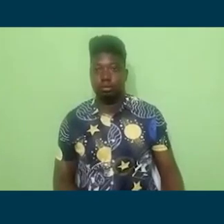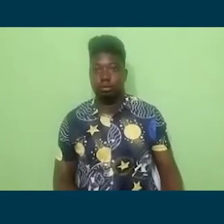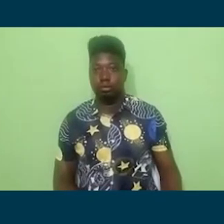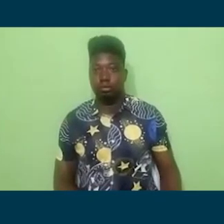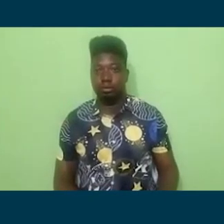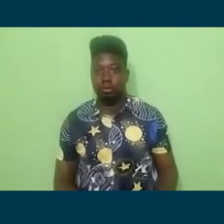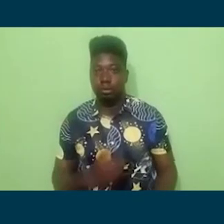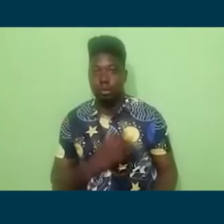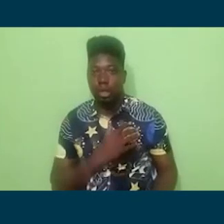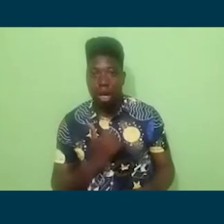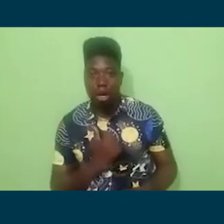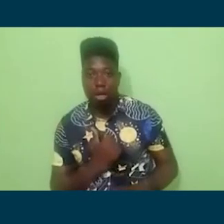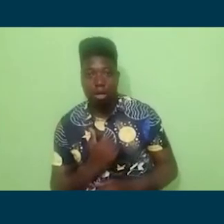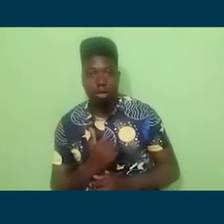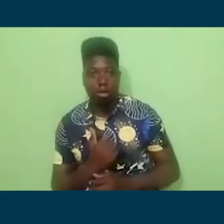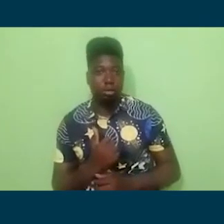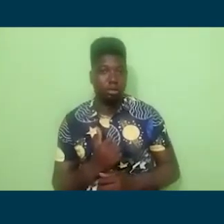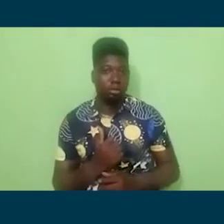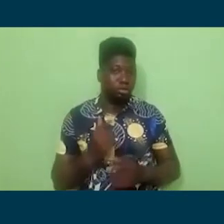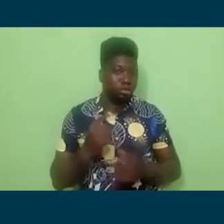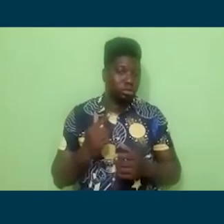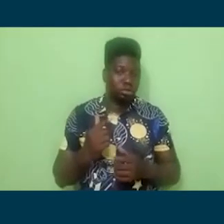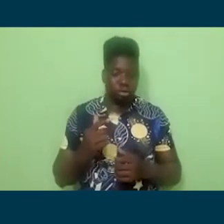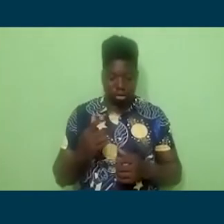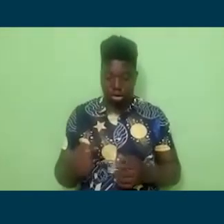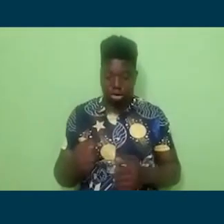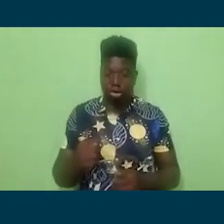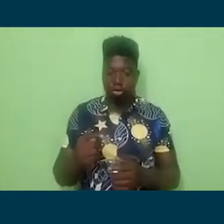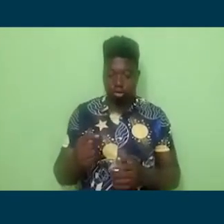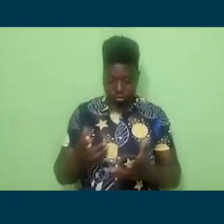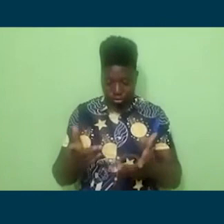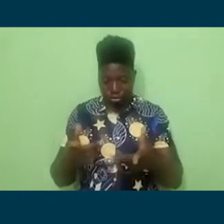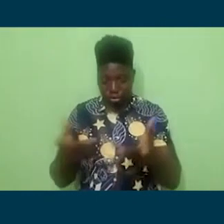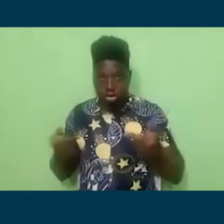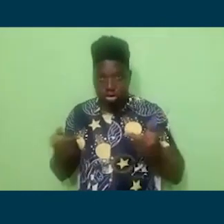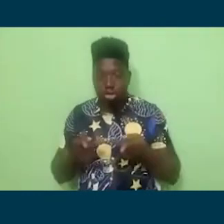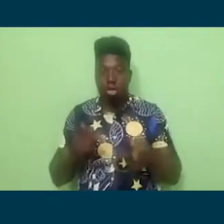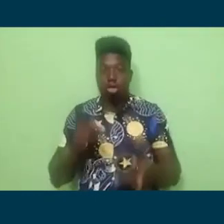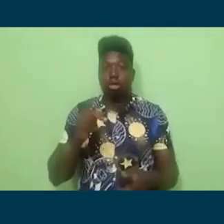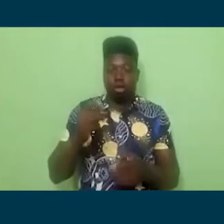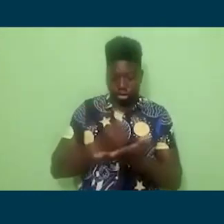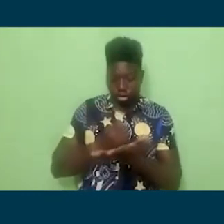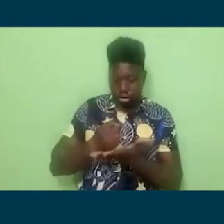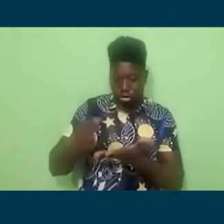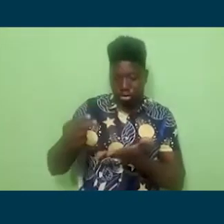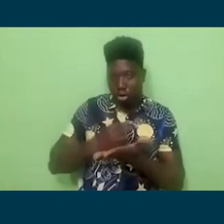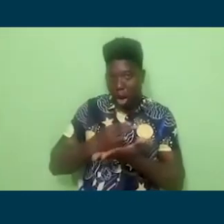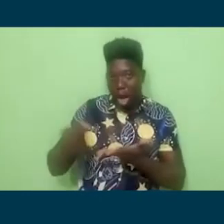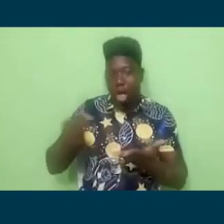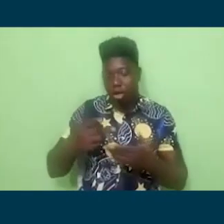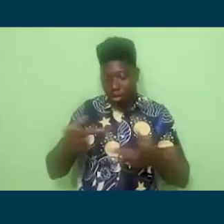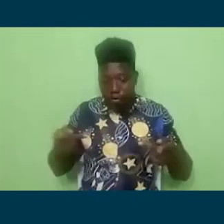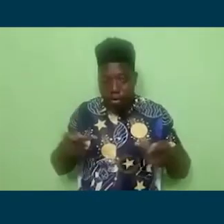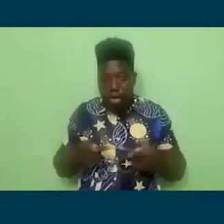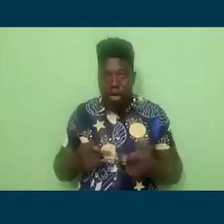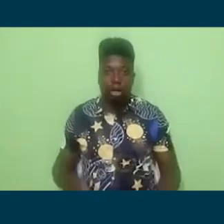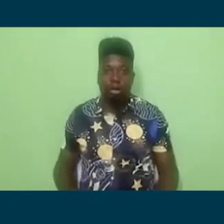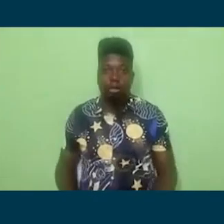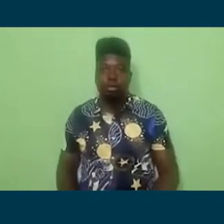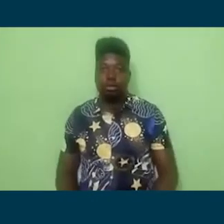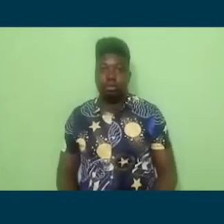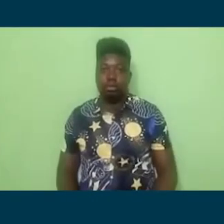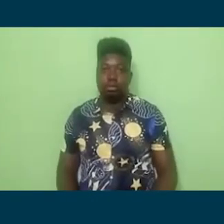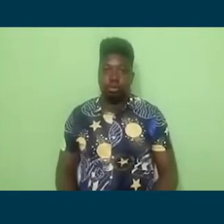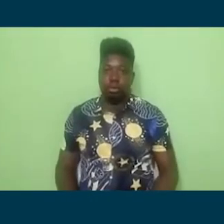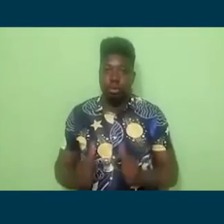I've experienced both Nicole and Ari and others a sanctuary. And I think that's part of what we build, the sanctuary with each